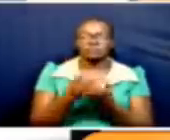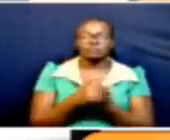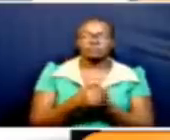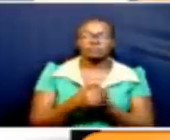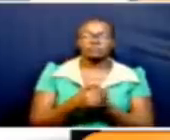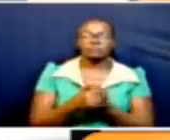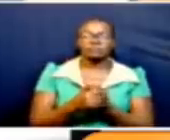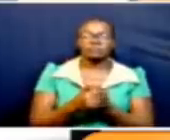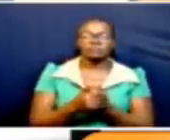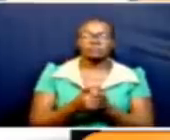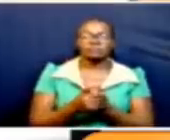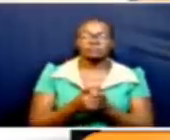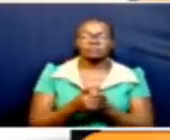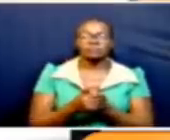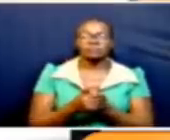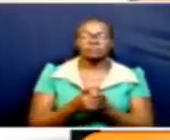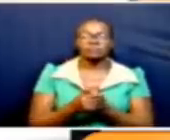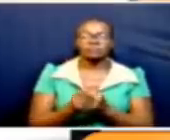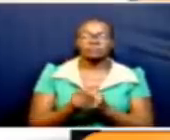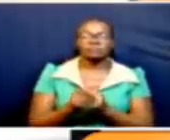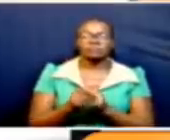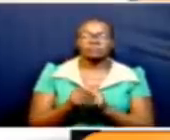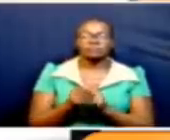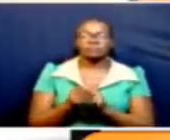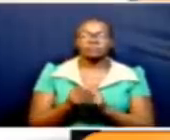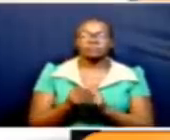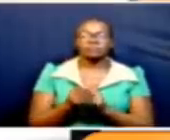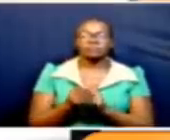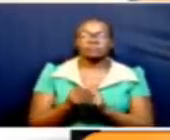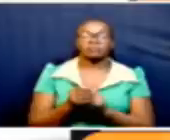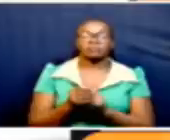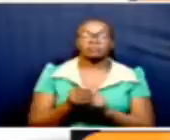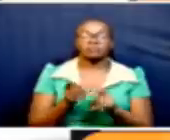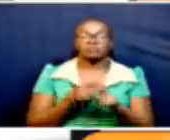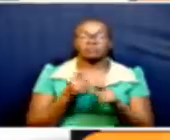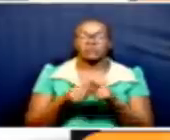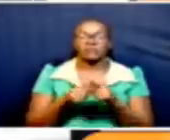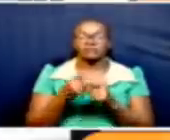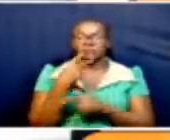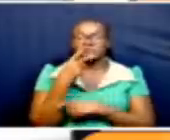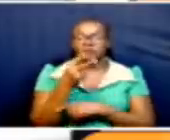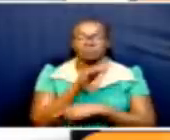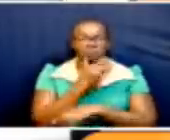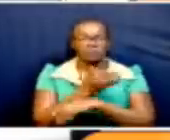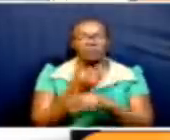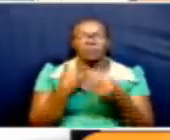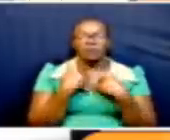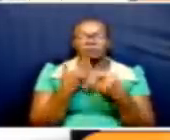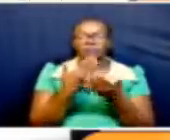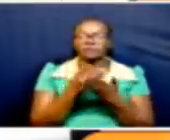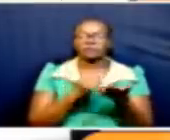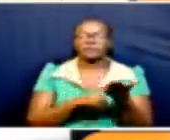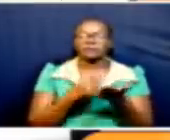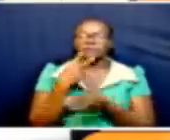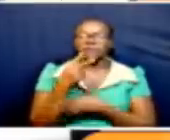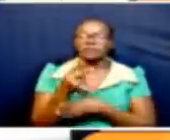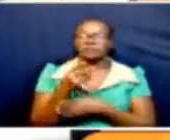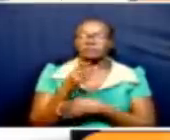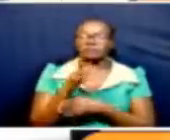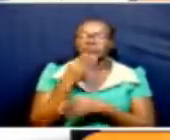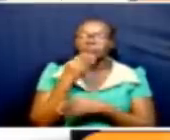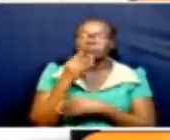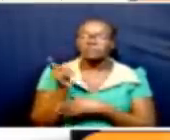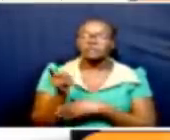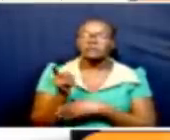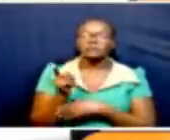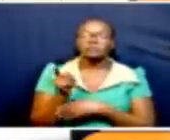government can watch how you operate your account. They have that power. They can see this man is being paid this, but he's transacting a business